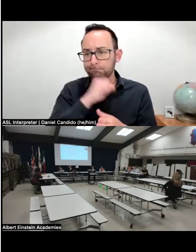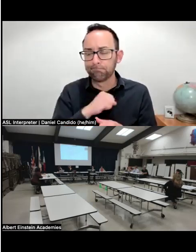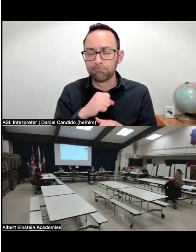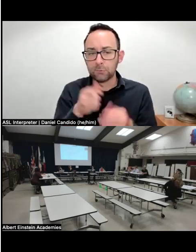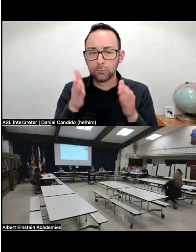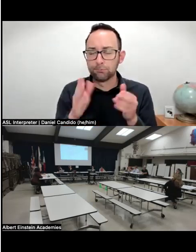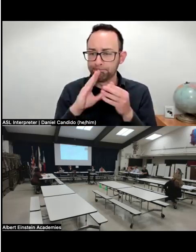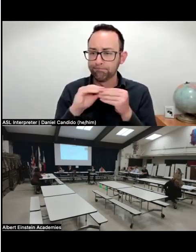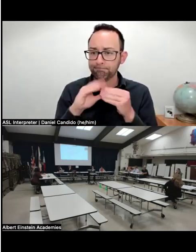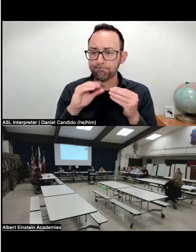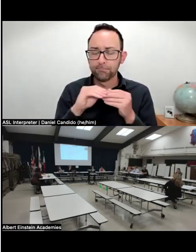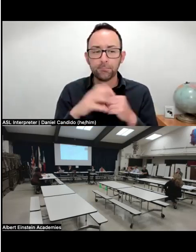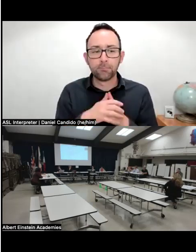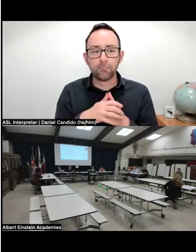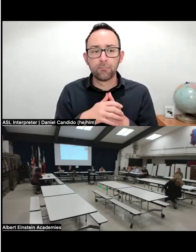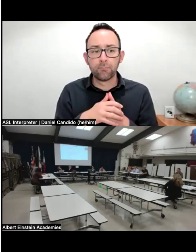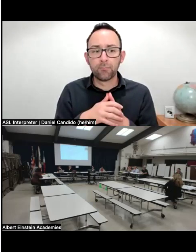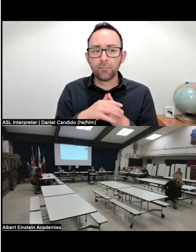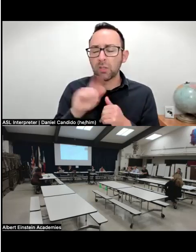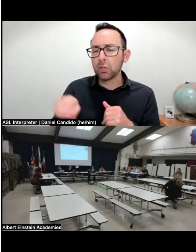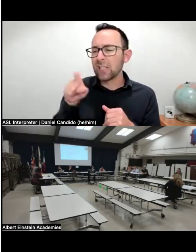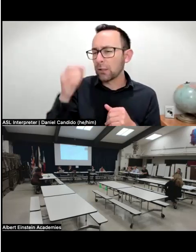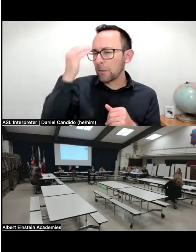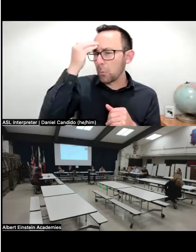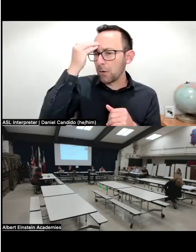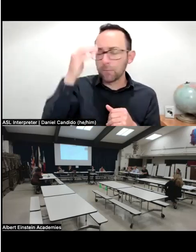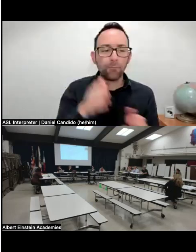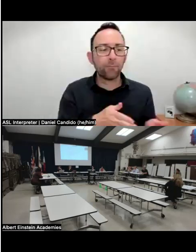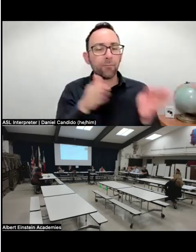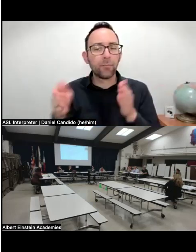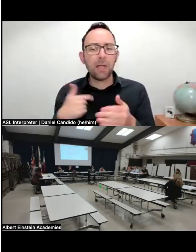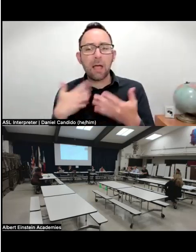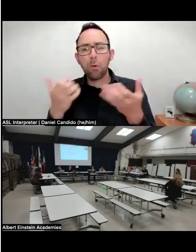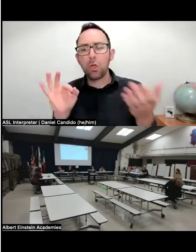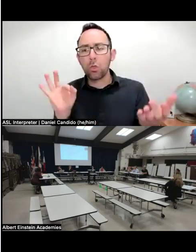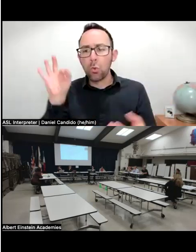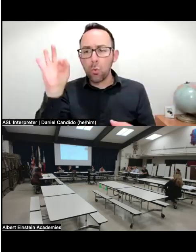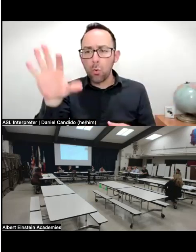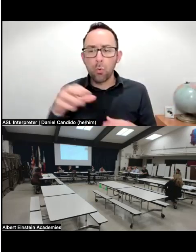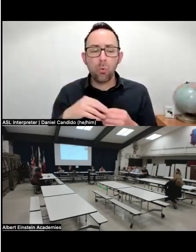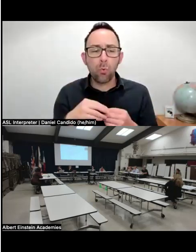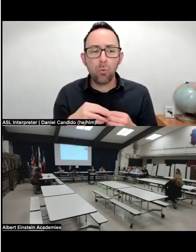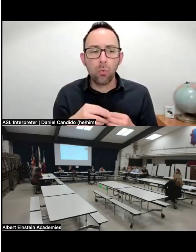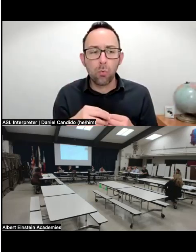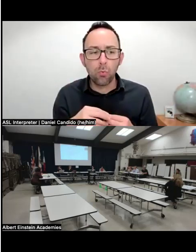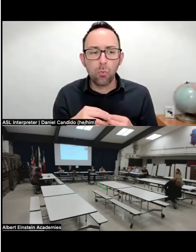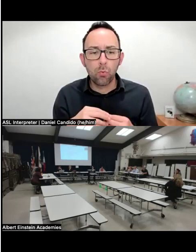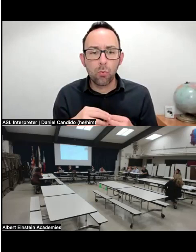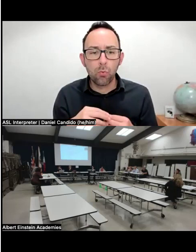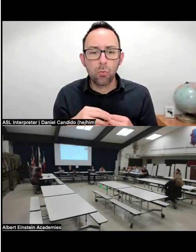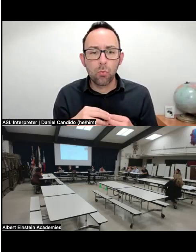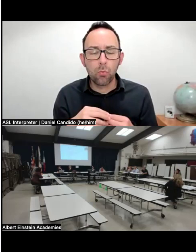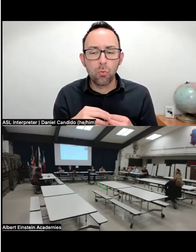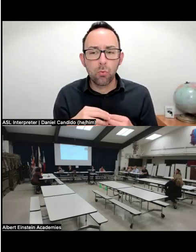Just being mindful of the funds. Yeah, I will just throw out that I know earlier in this year, I would not have been able to attend meetings without